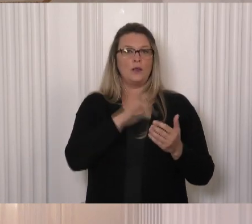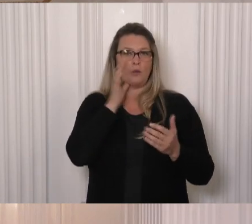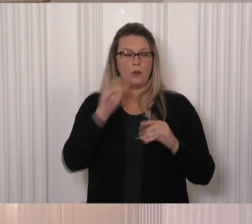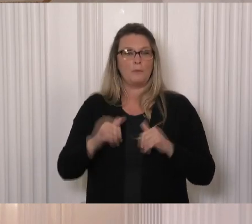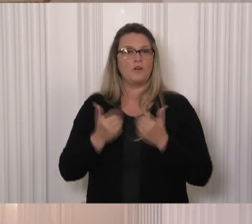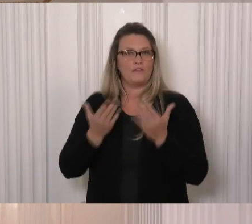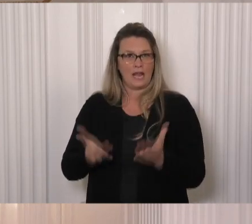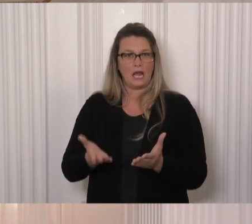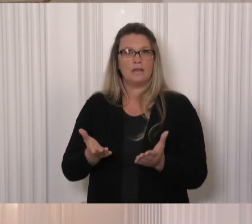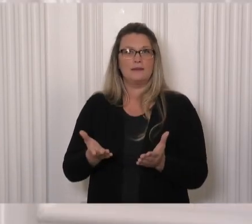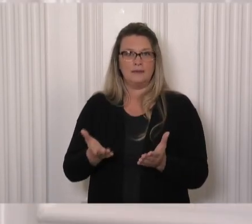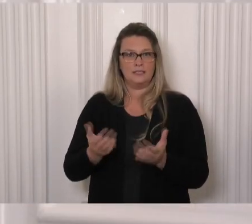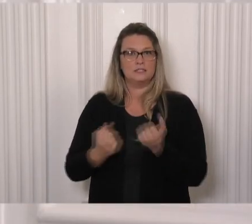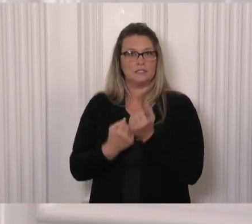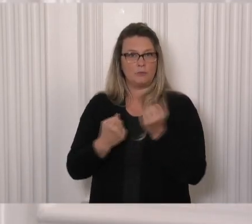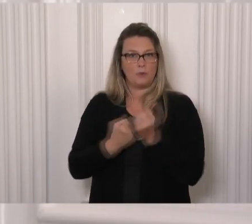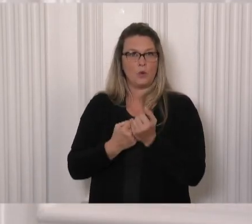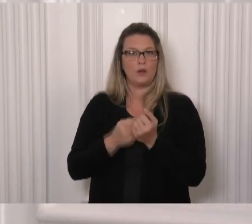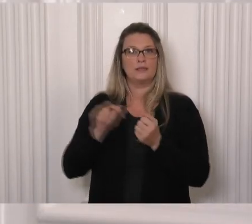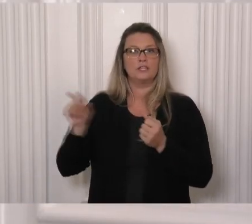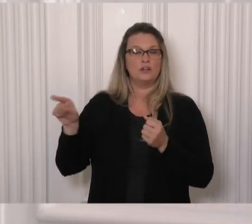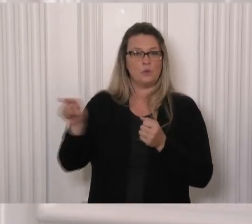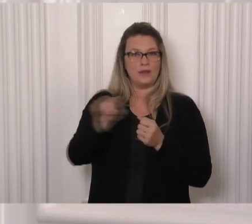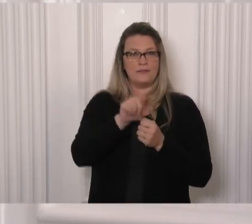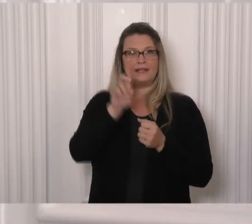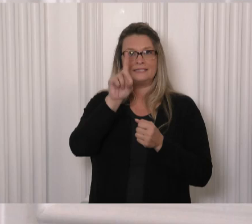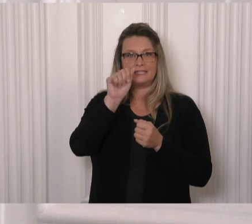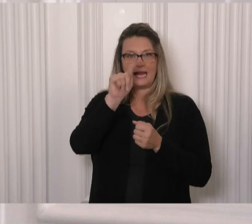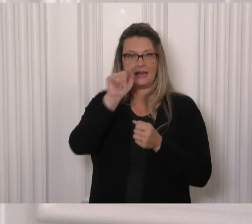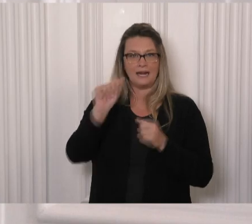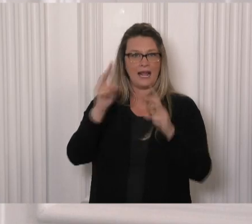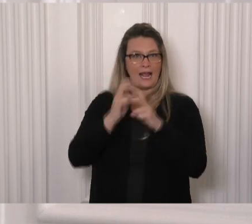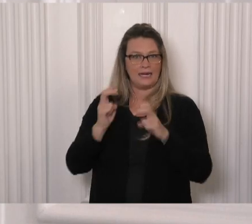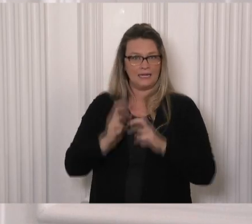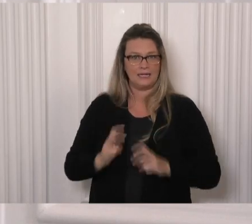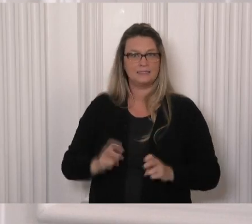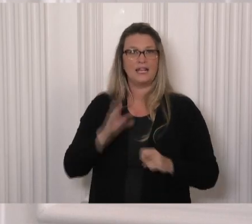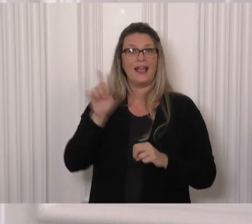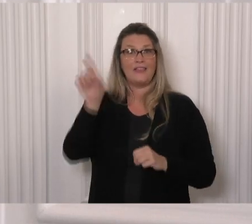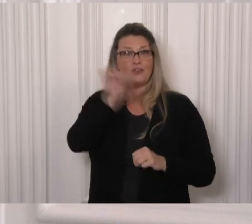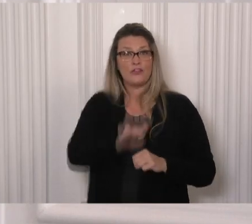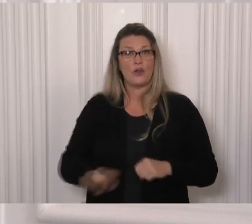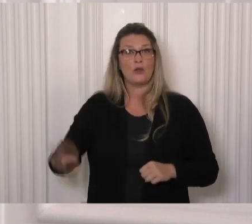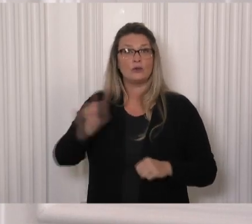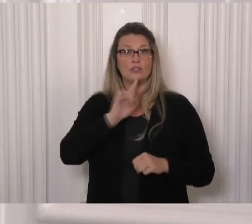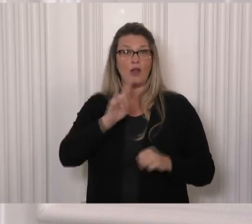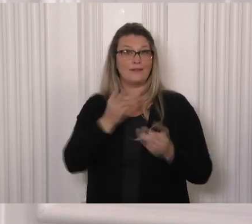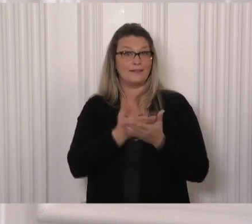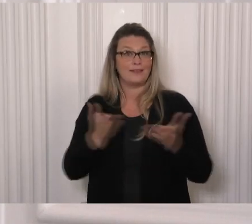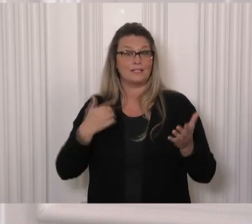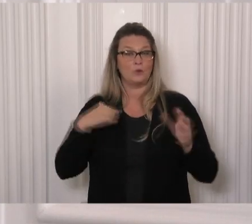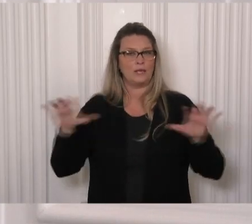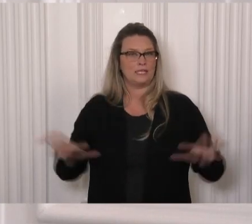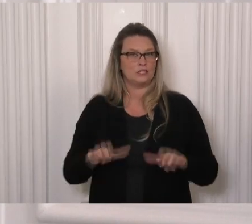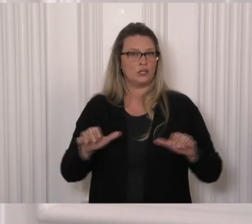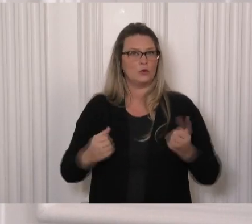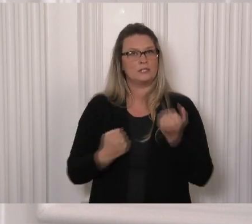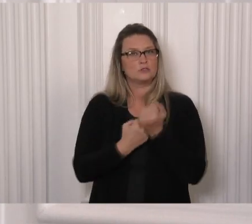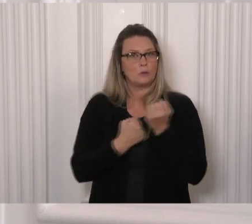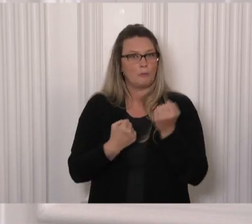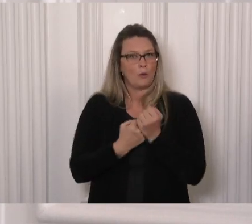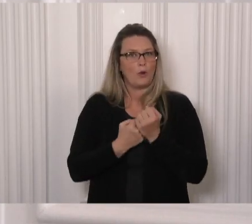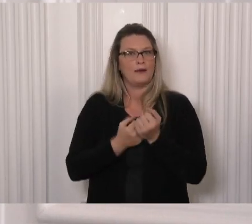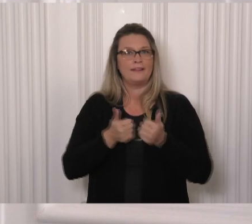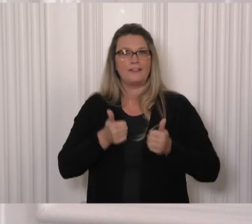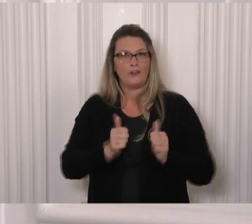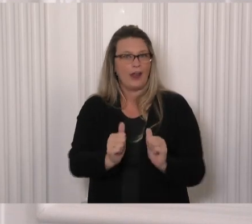support to the epidemiological effort with data analytics, and those are the things that we can be doing to best support the